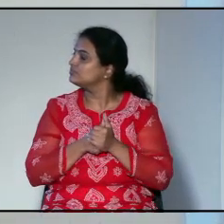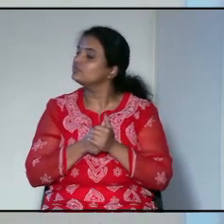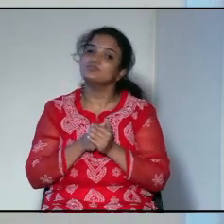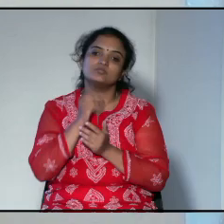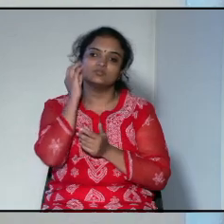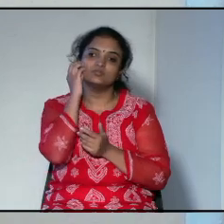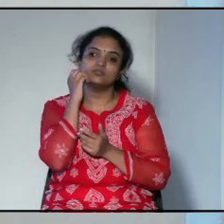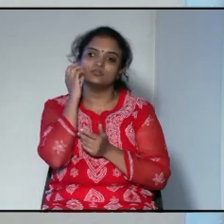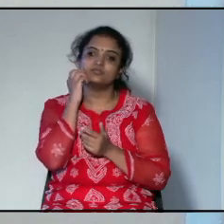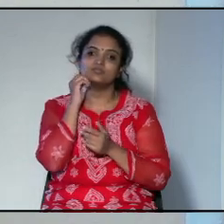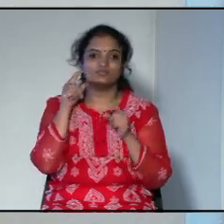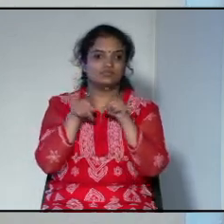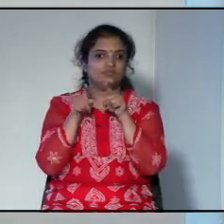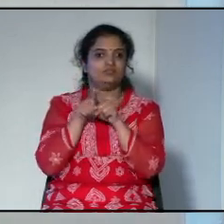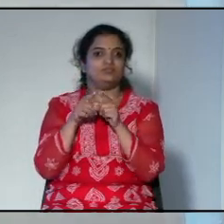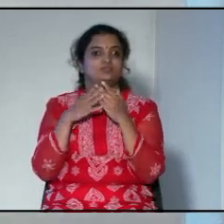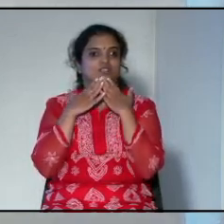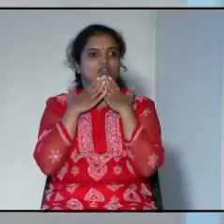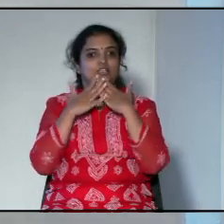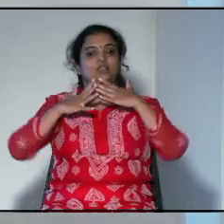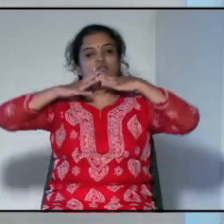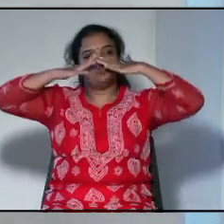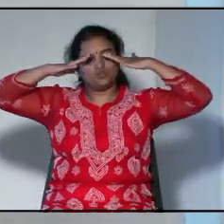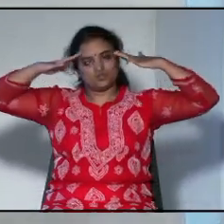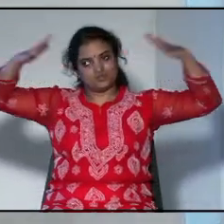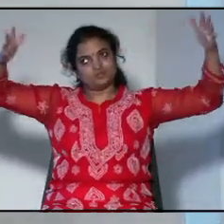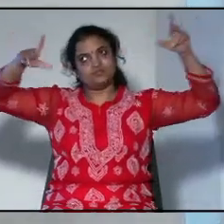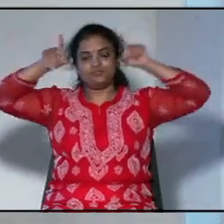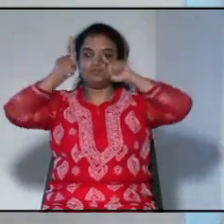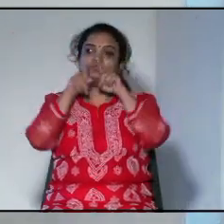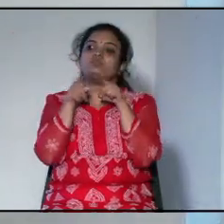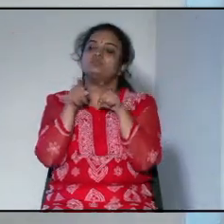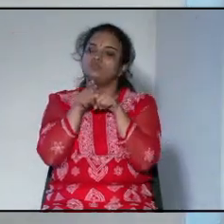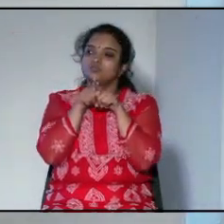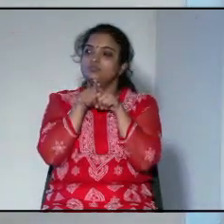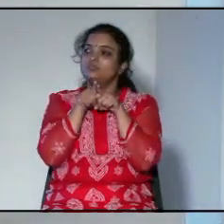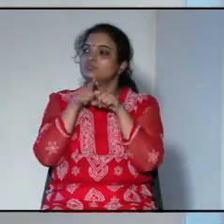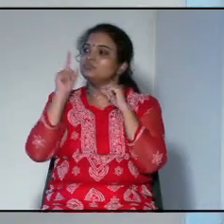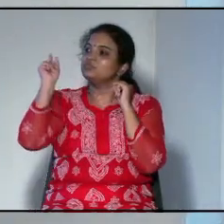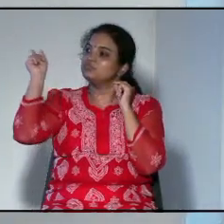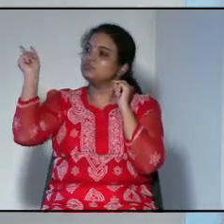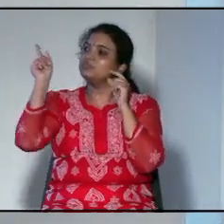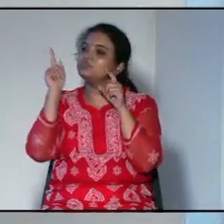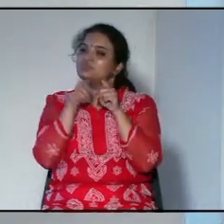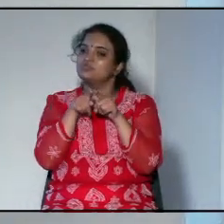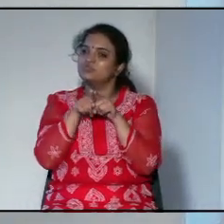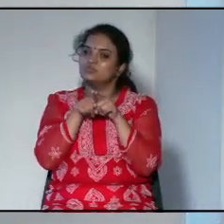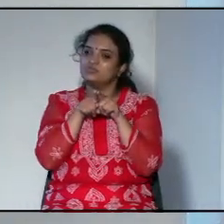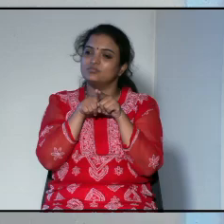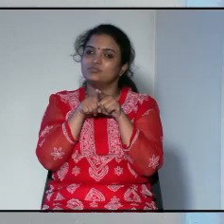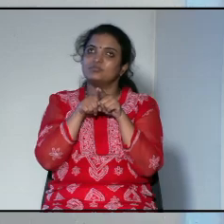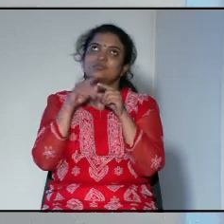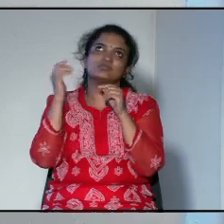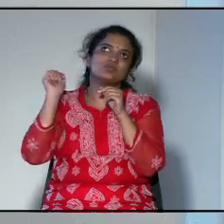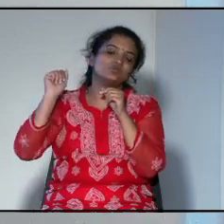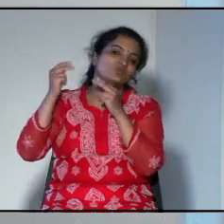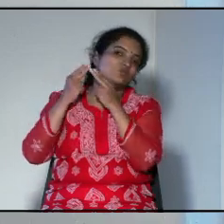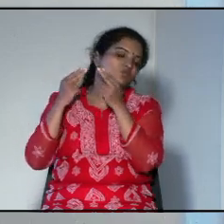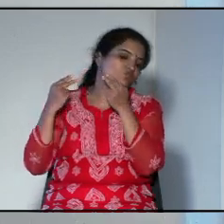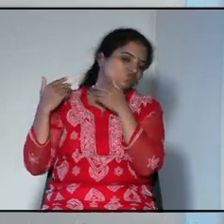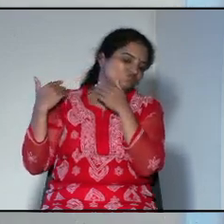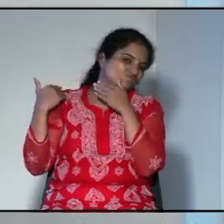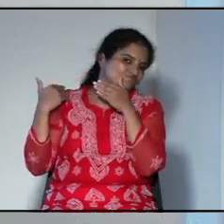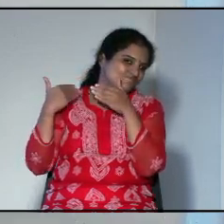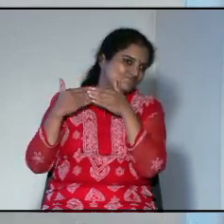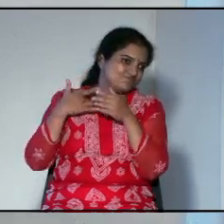Tapti, thank you so much for taking us through this wealth of material and bringing Meera Mukherjee a little bit closer to us